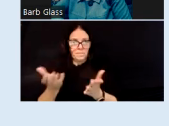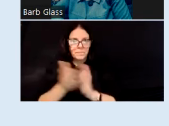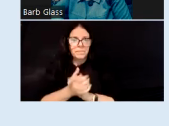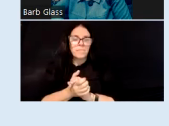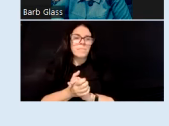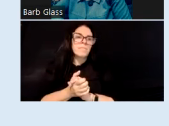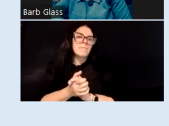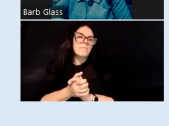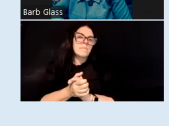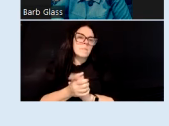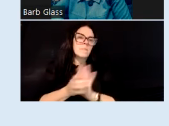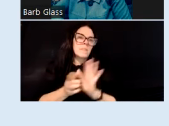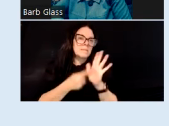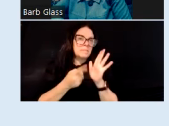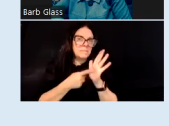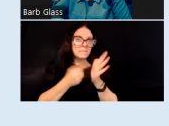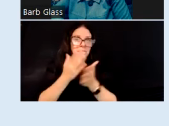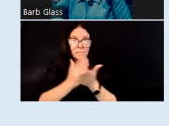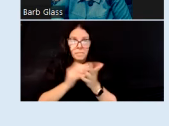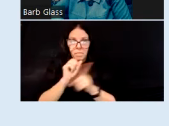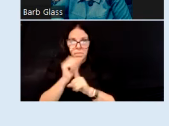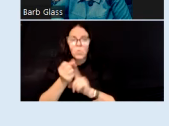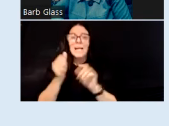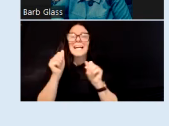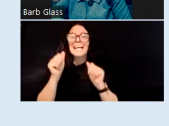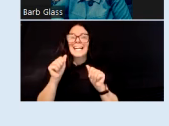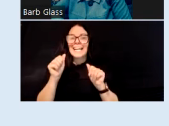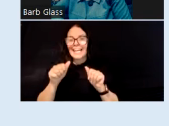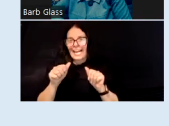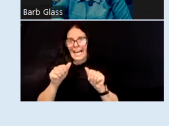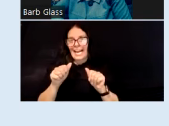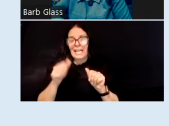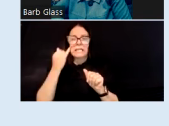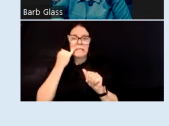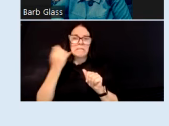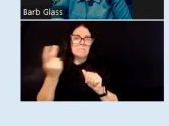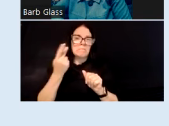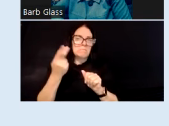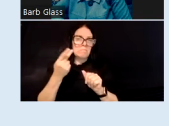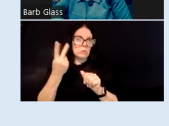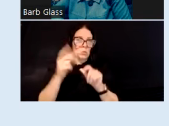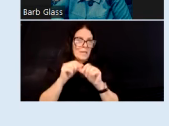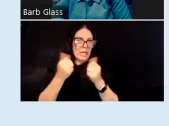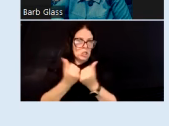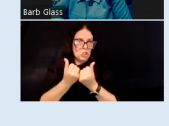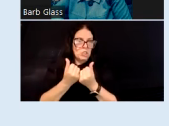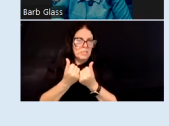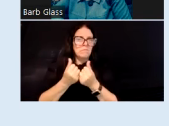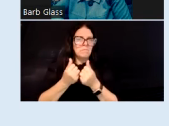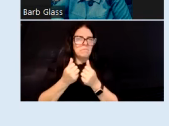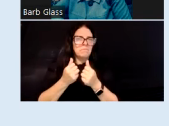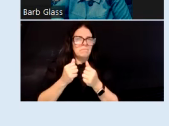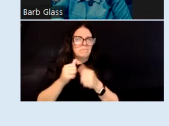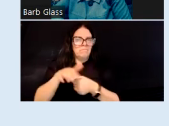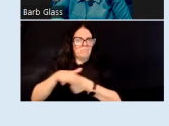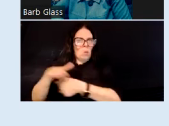cases, it can be addressed if two agencies are co-located and a discussion can take place. What